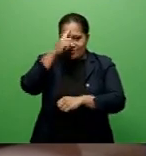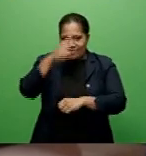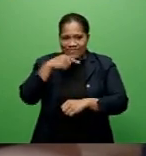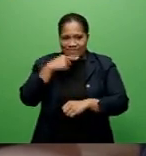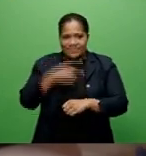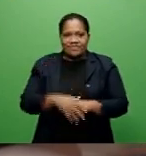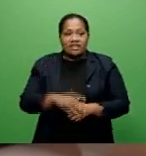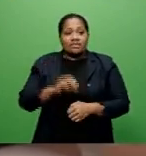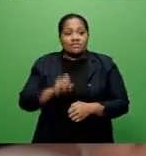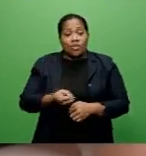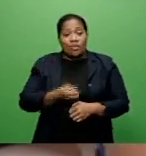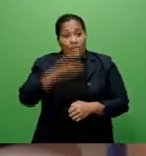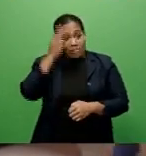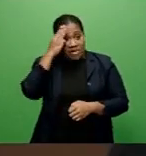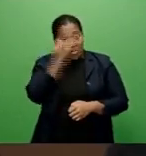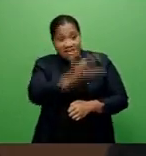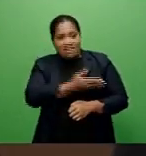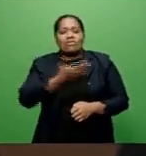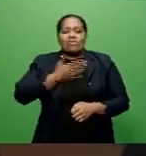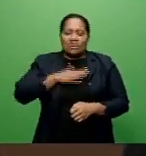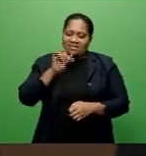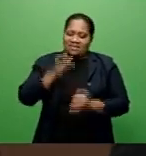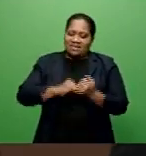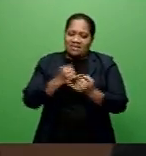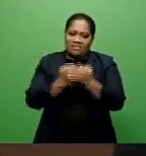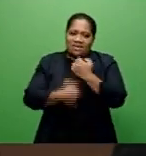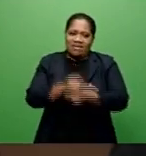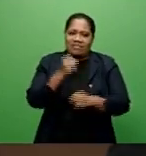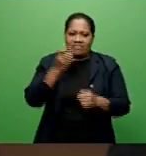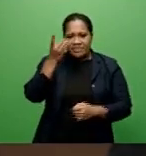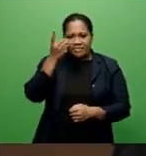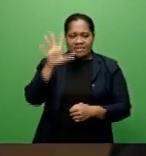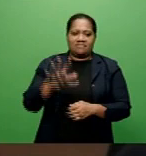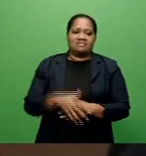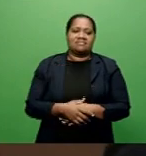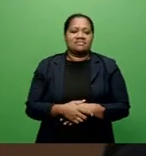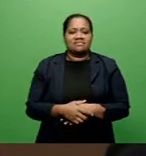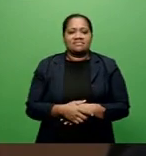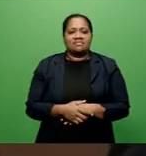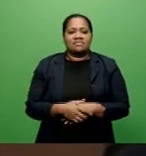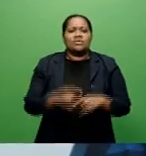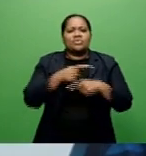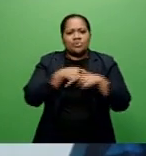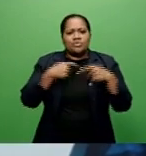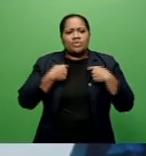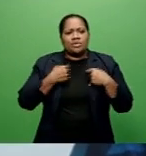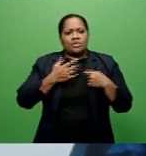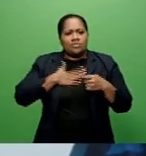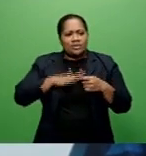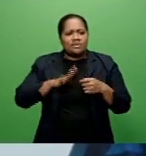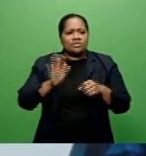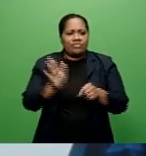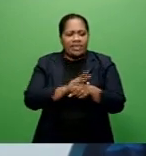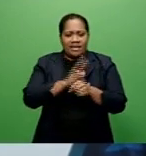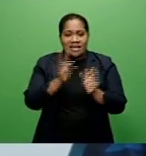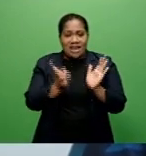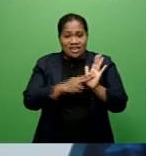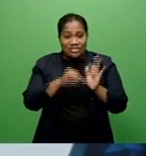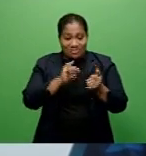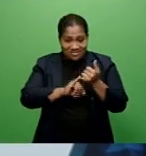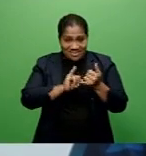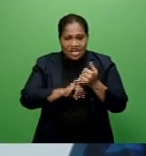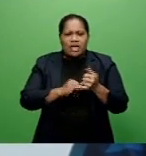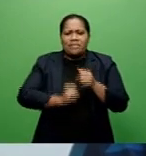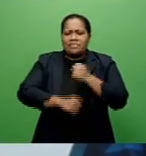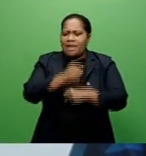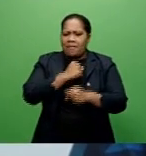to become an independent person. Us, we are trying to make Namish a very strong person. We want